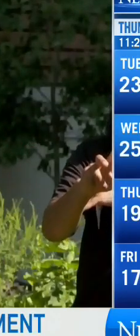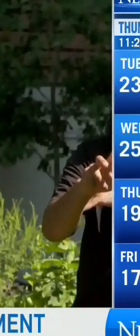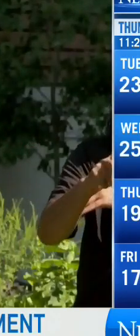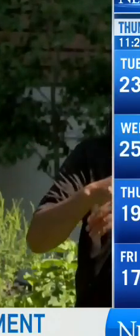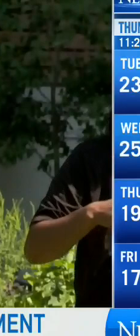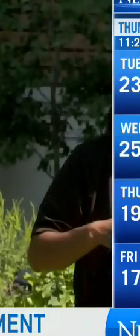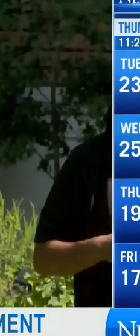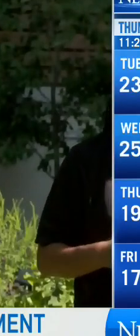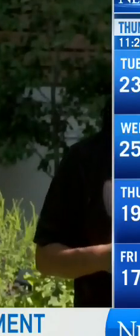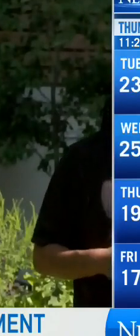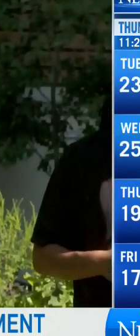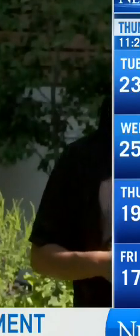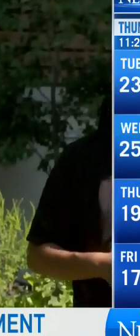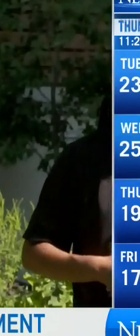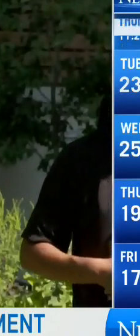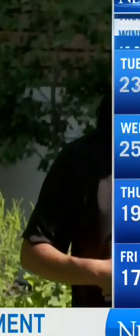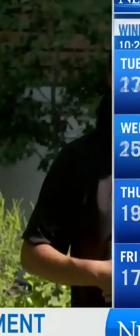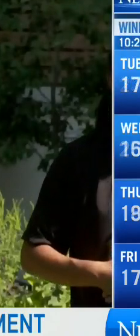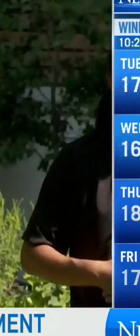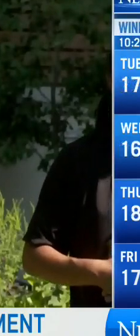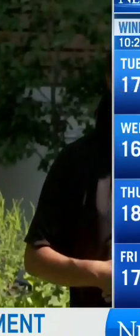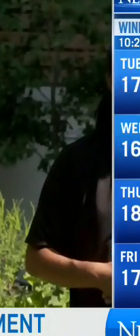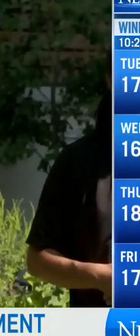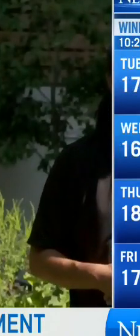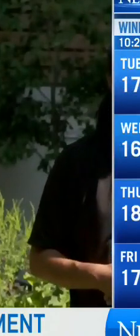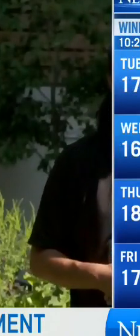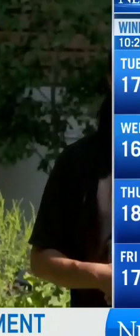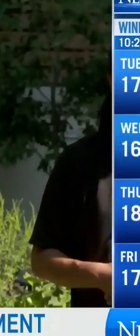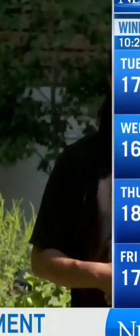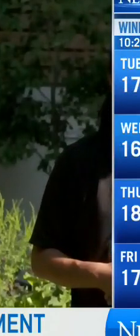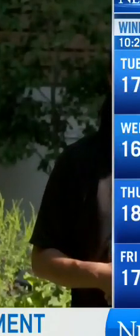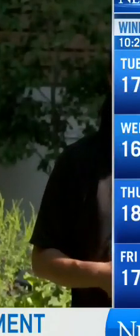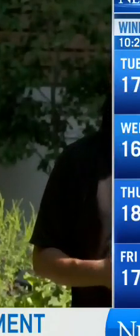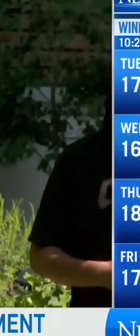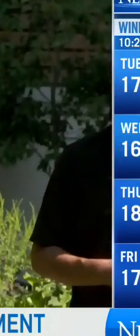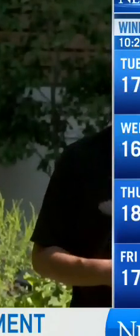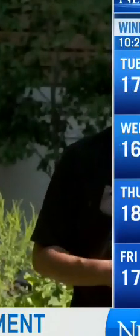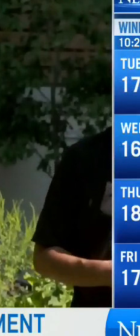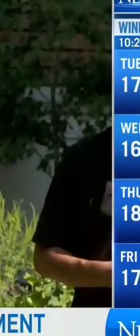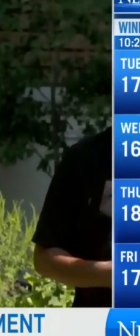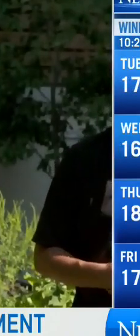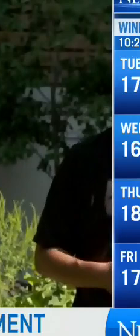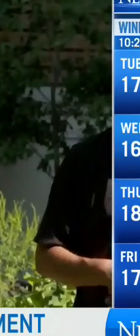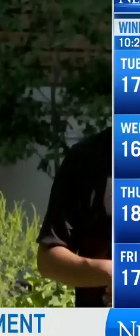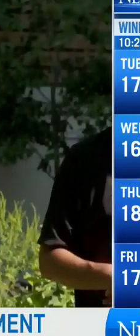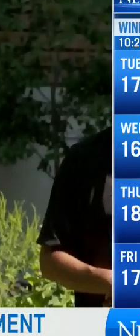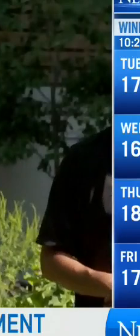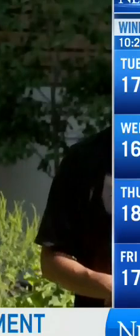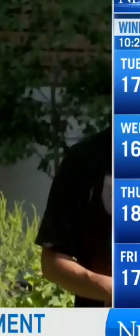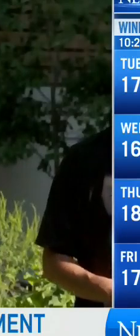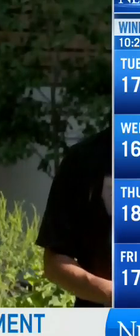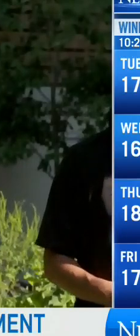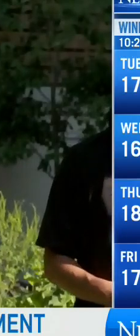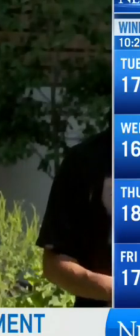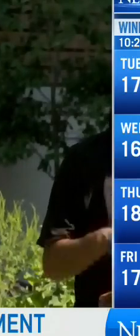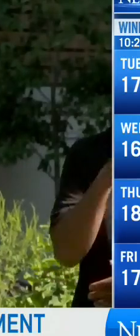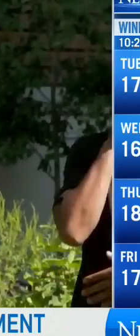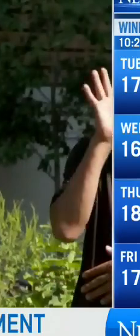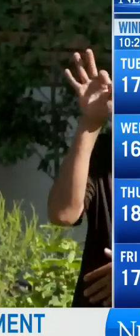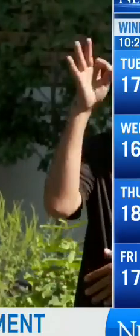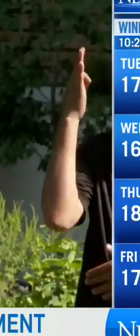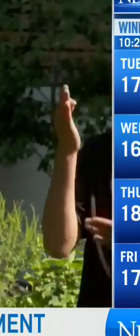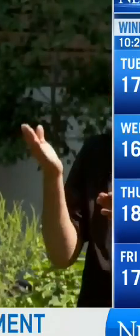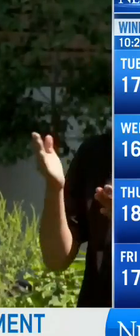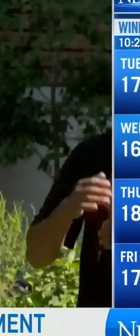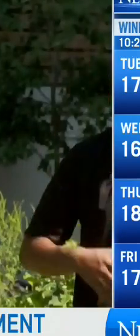logement abordable, surtout à le logement sans but lucratif et coopératif, et qui peut soutenir les gens qui ont besoin de